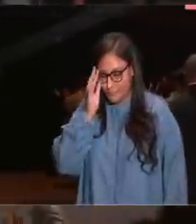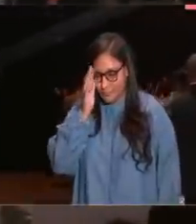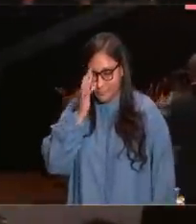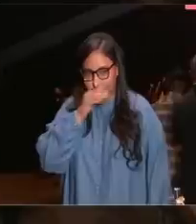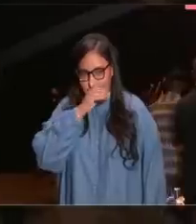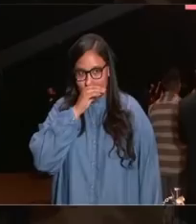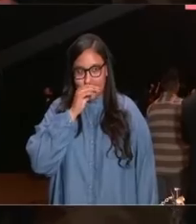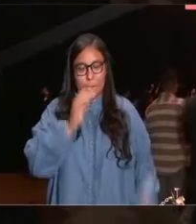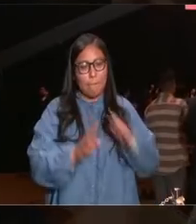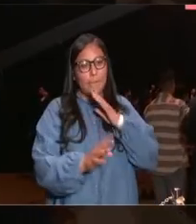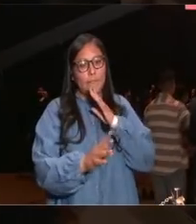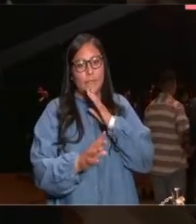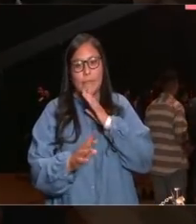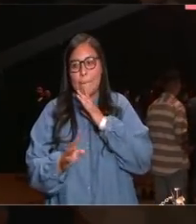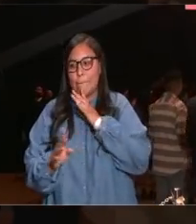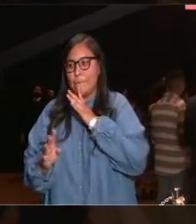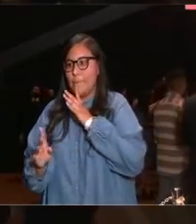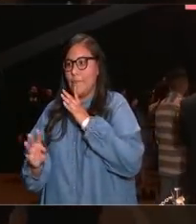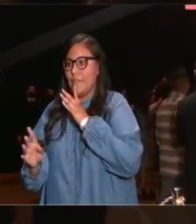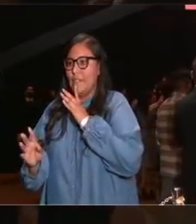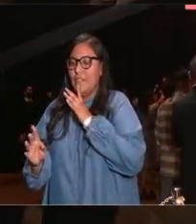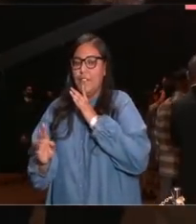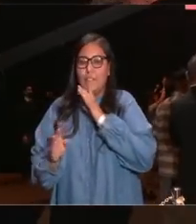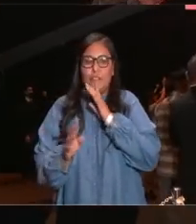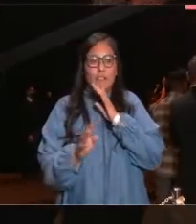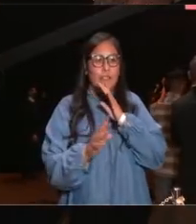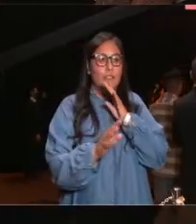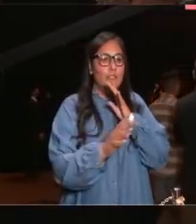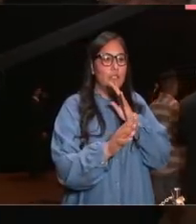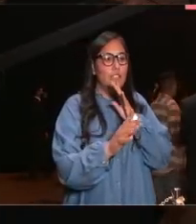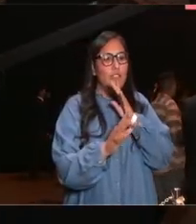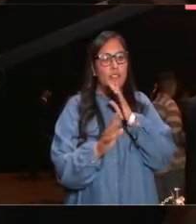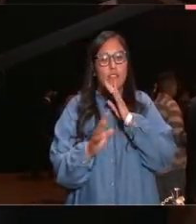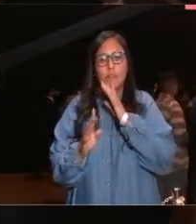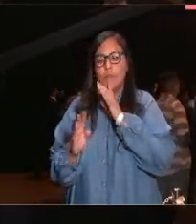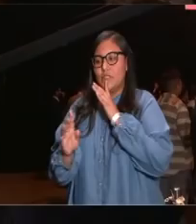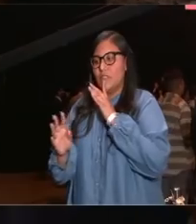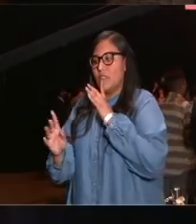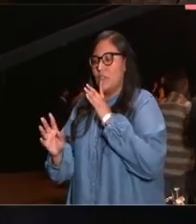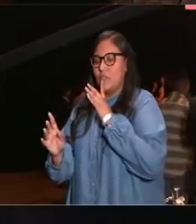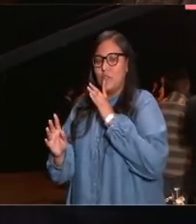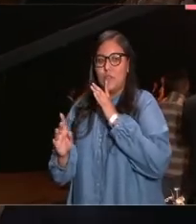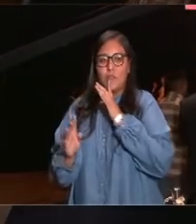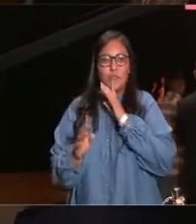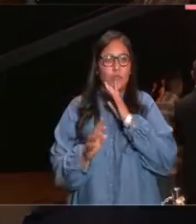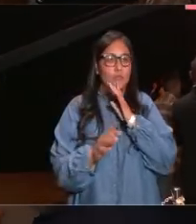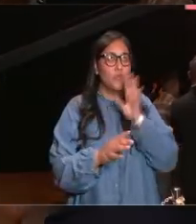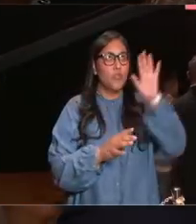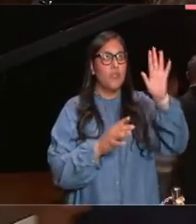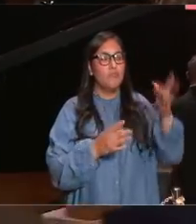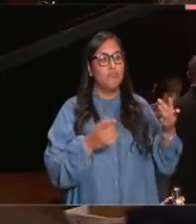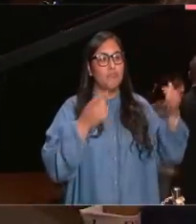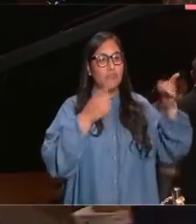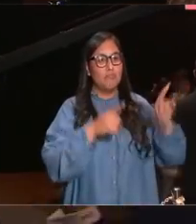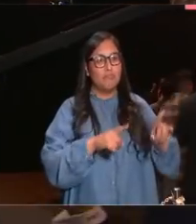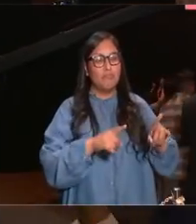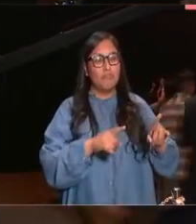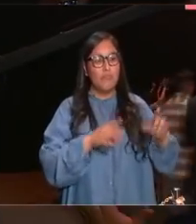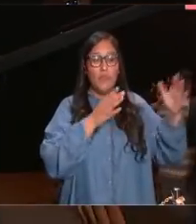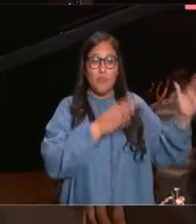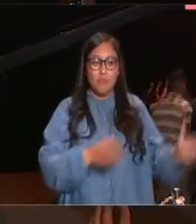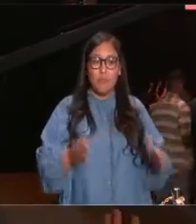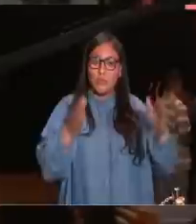Shande yorobo si alabaca. Oh, Lord, have your way tonight, Lord. Let your anointing fall upon